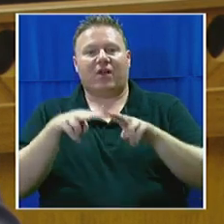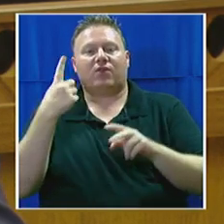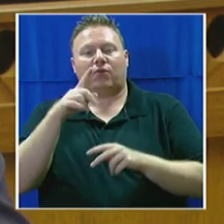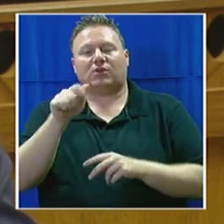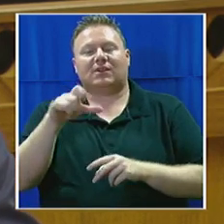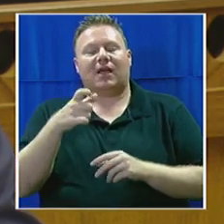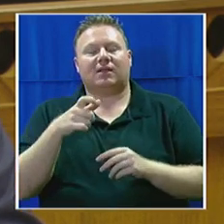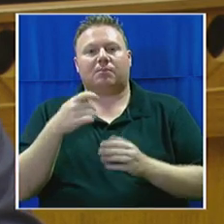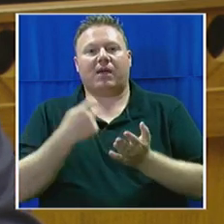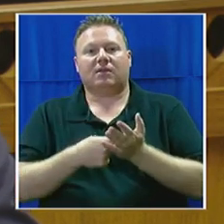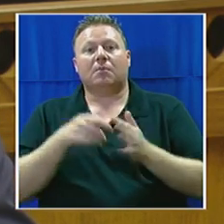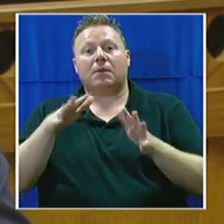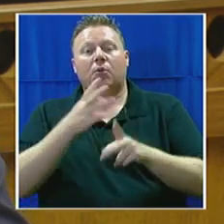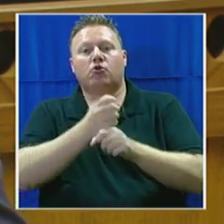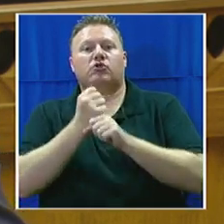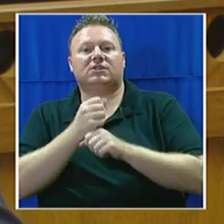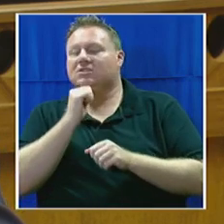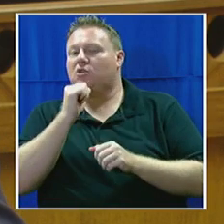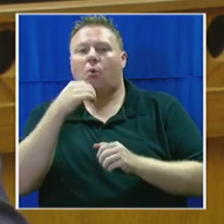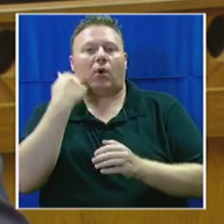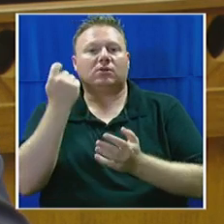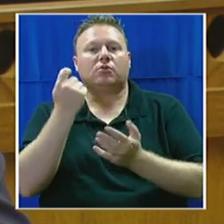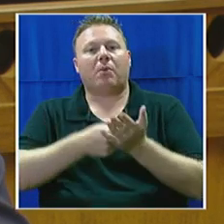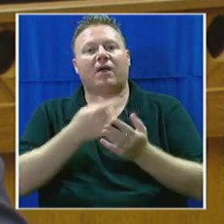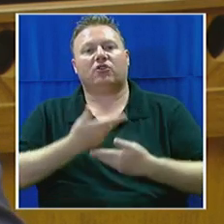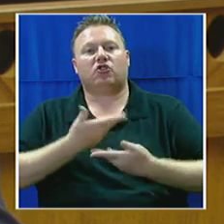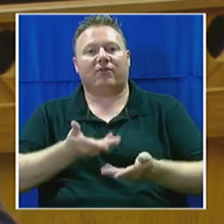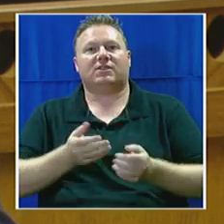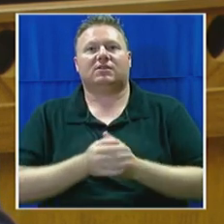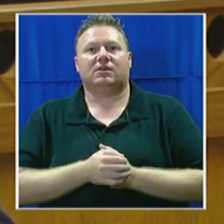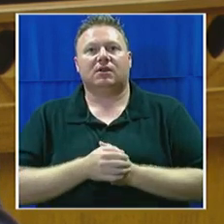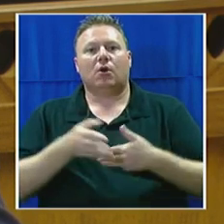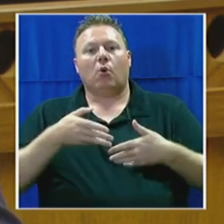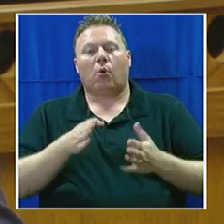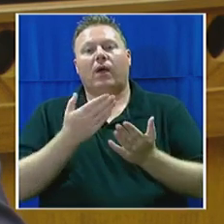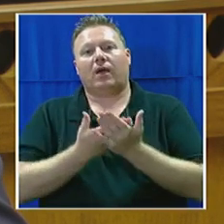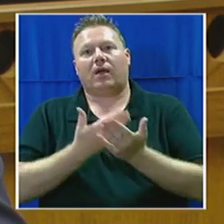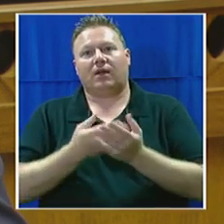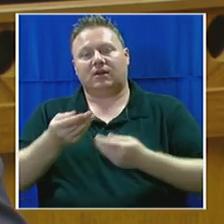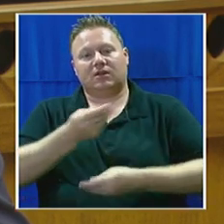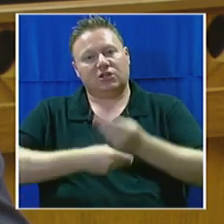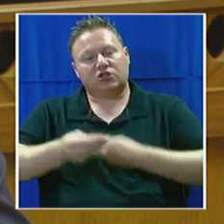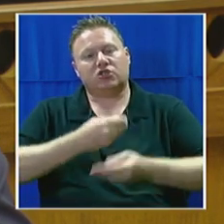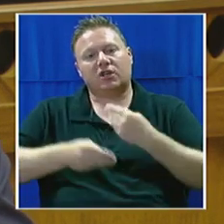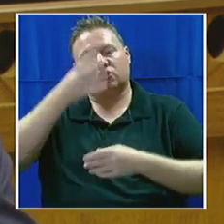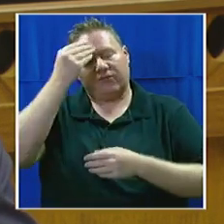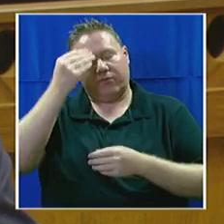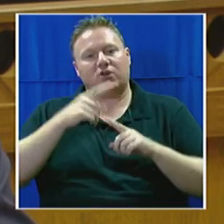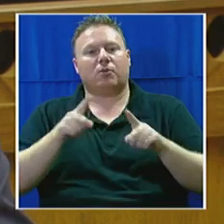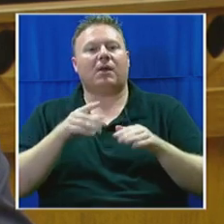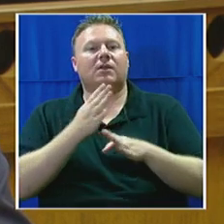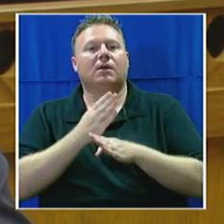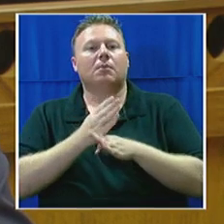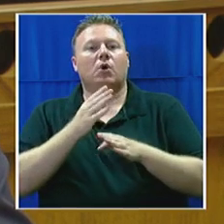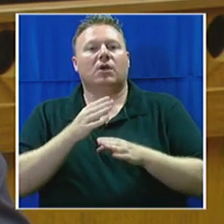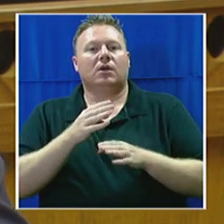a resistance from taxpayers to pay services. There are mechanisms in place for exchange of information, but the employees of